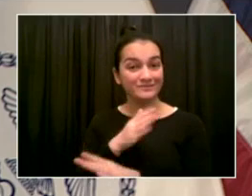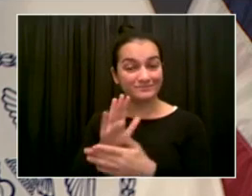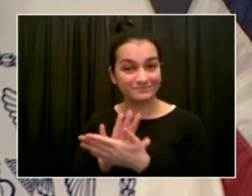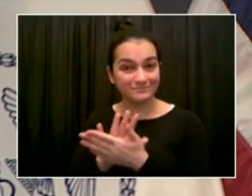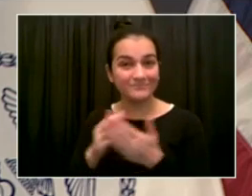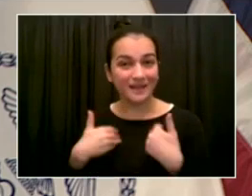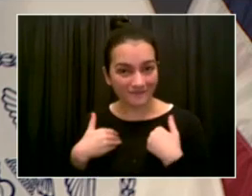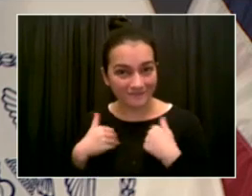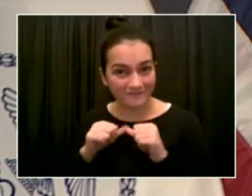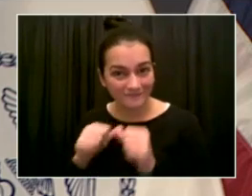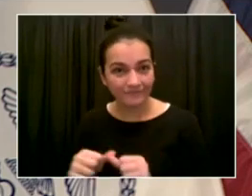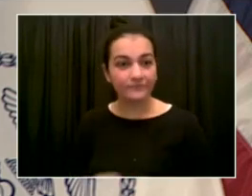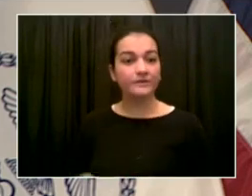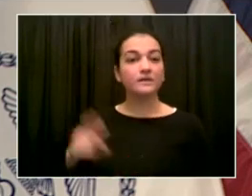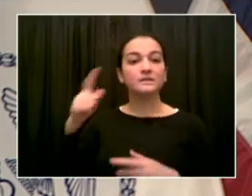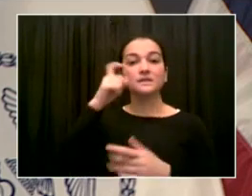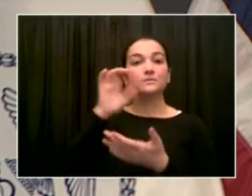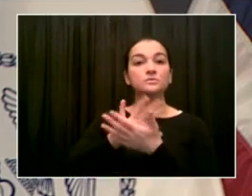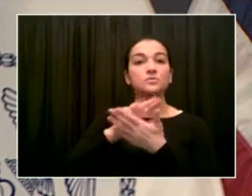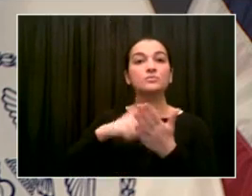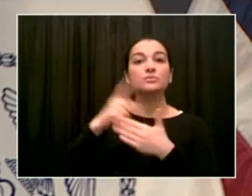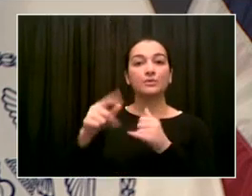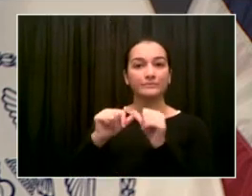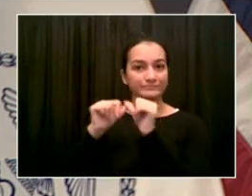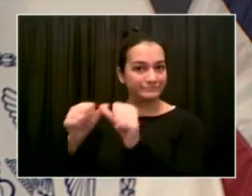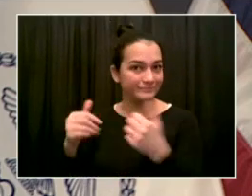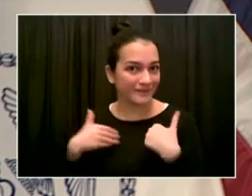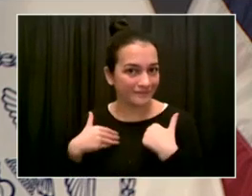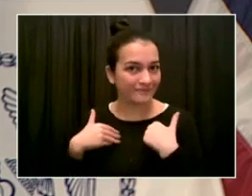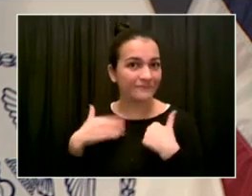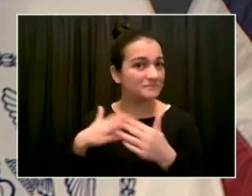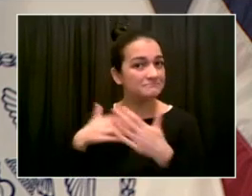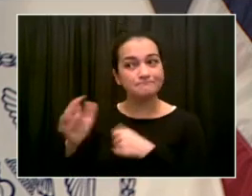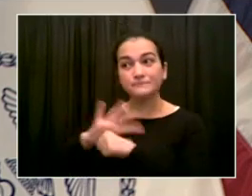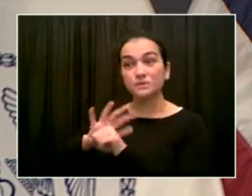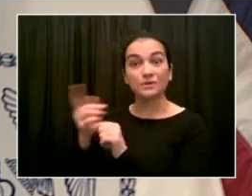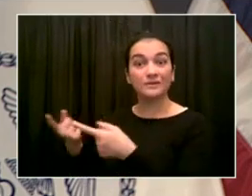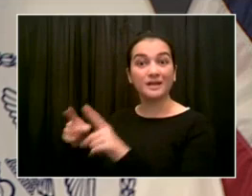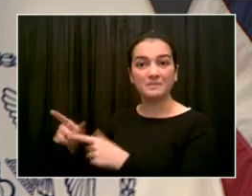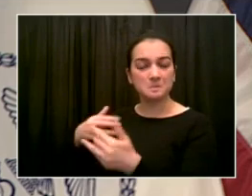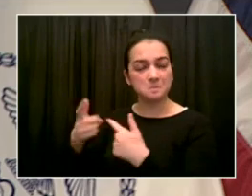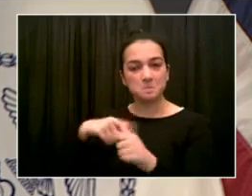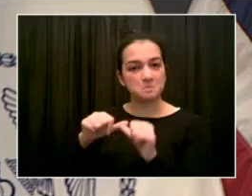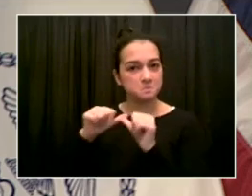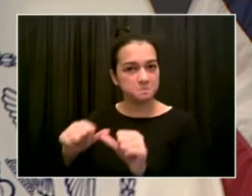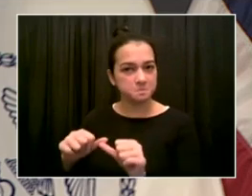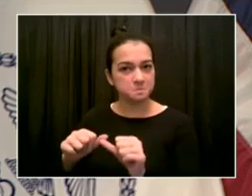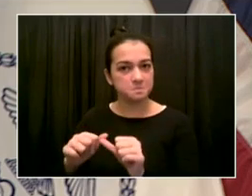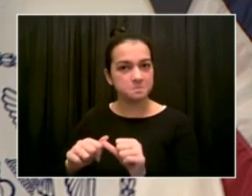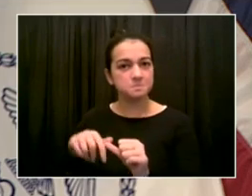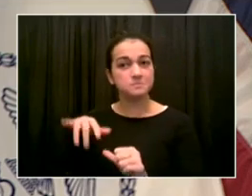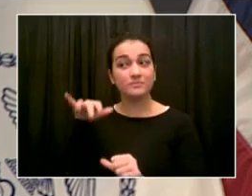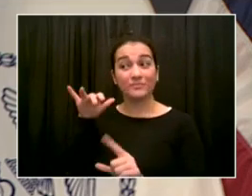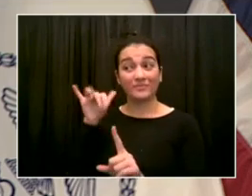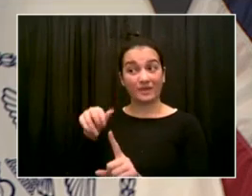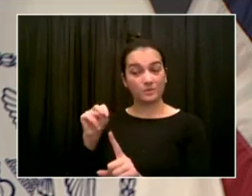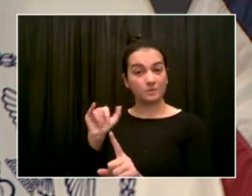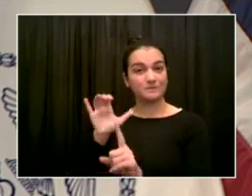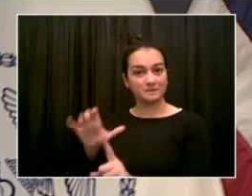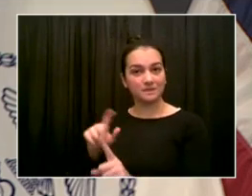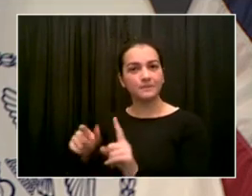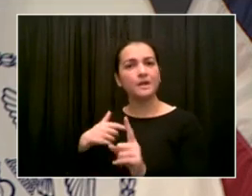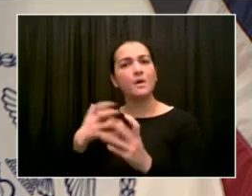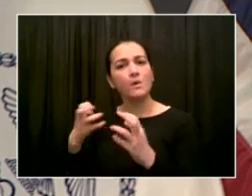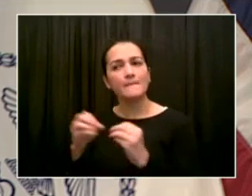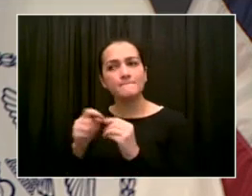guarantee that every child can be in school till 6 o'clock every day to match parent schedules. I'd like to